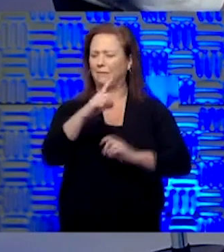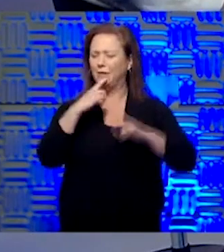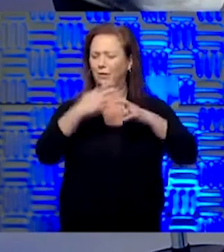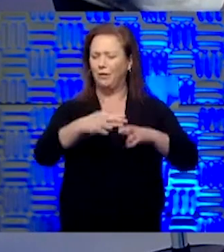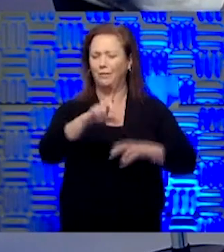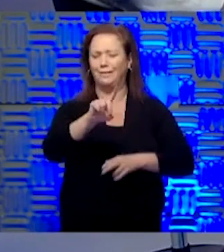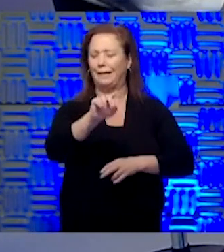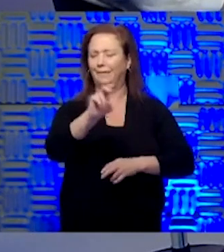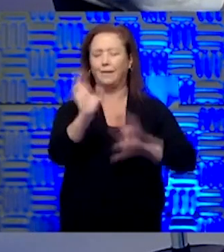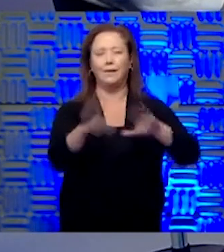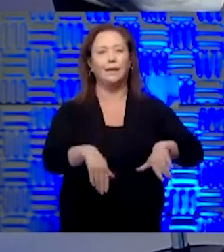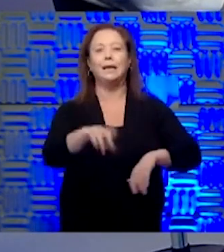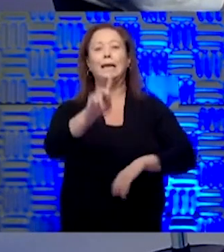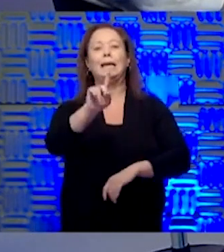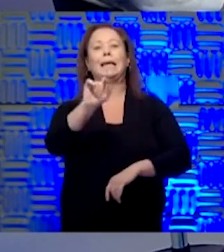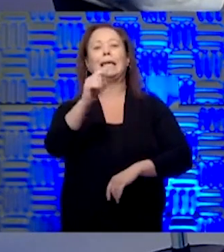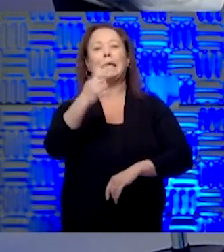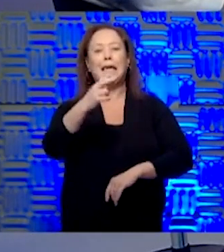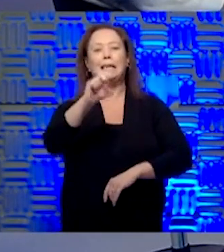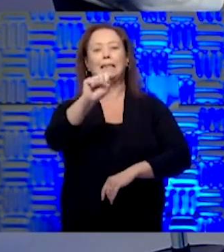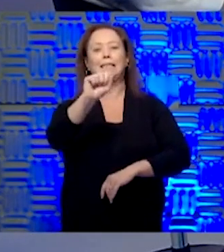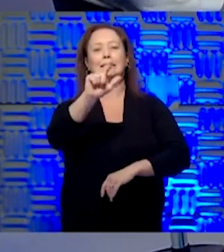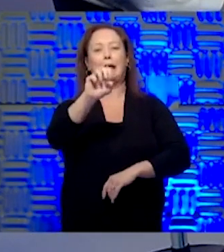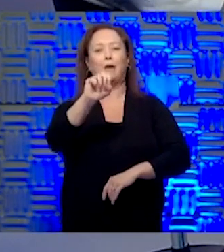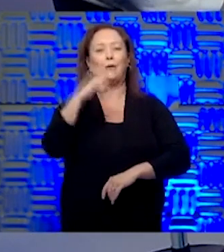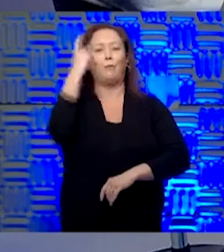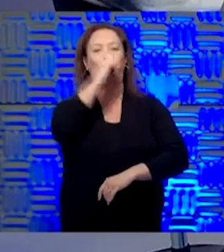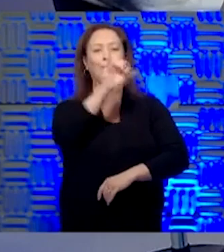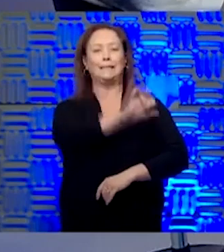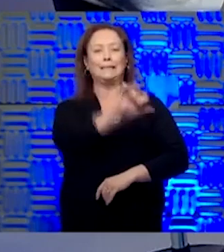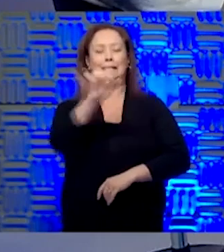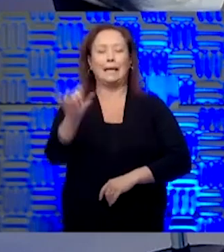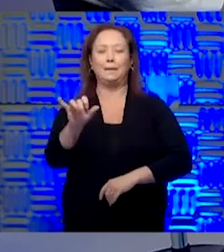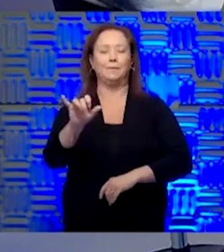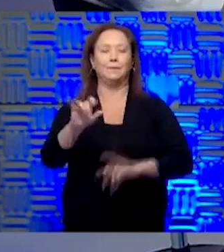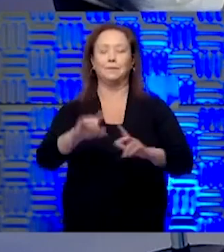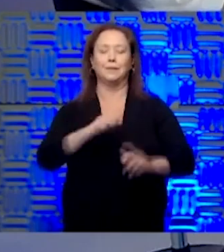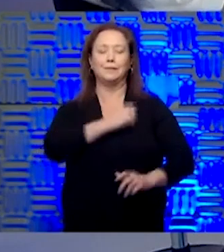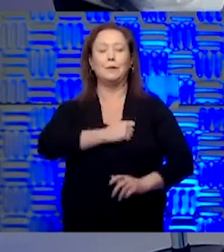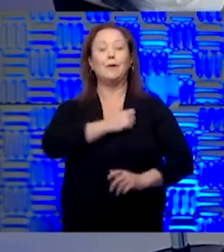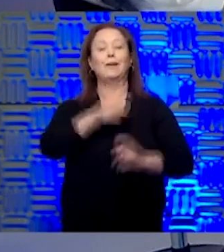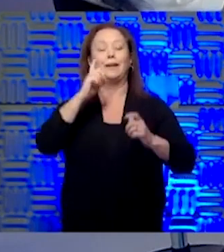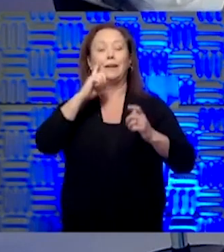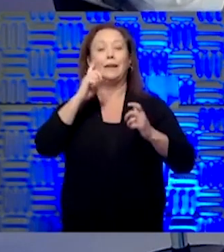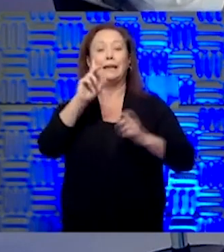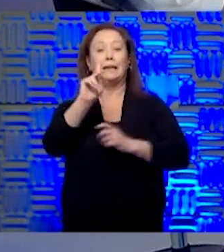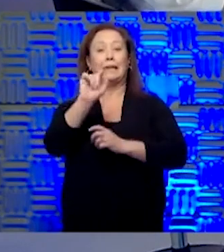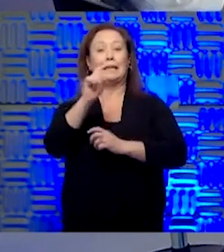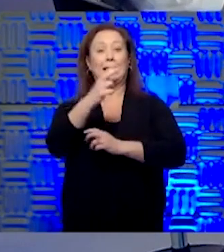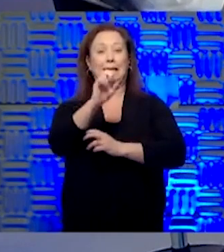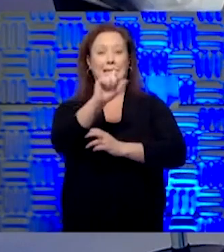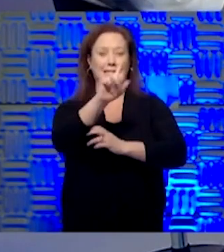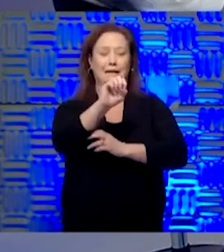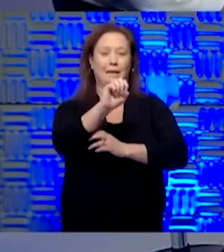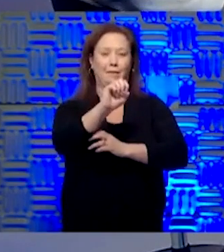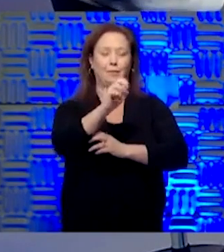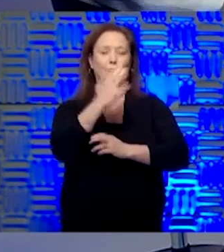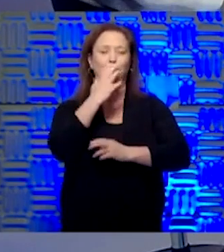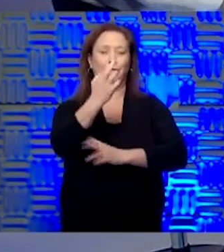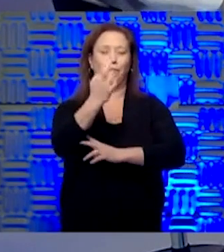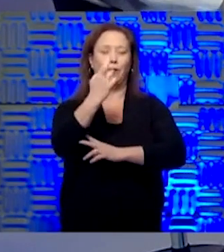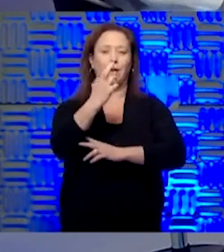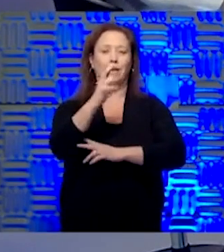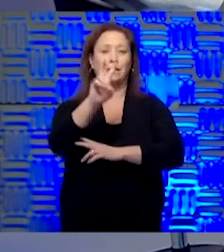Keith Sale. I can be both. Don't even really, look alike. Yeah, okay, we're off to a great start. Keith Sale, who is also a good friend and colleague. Keith is a